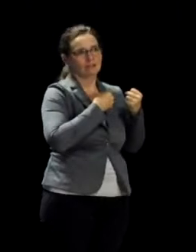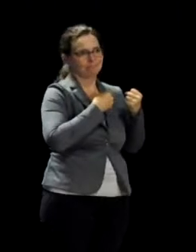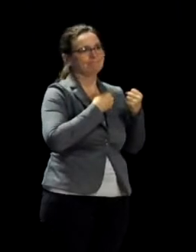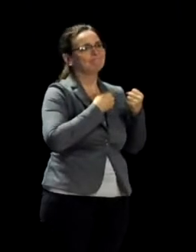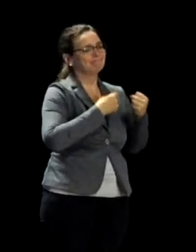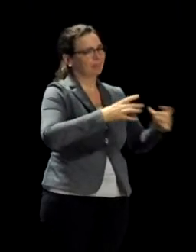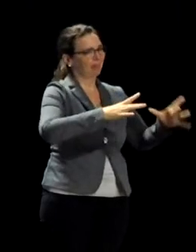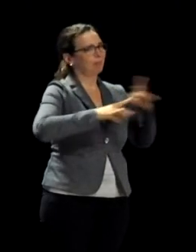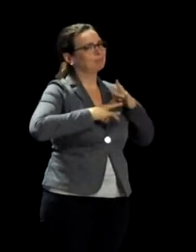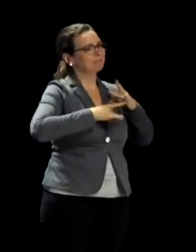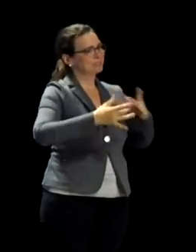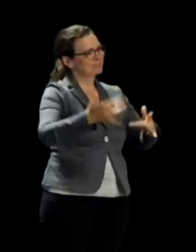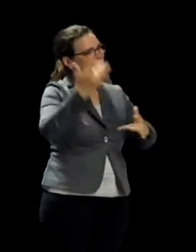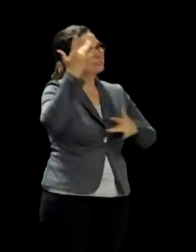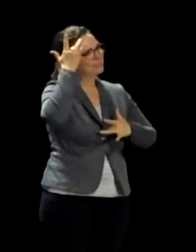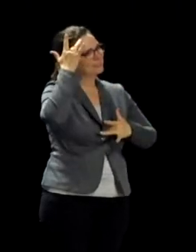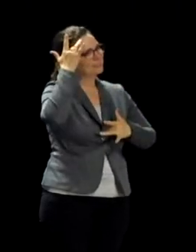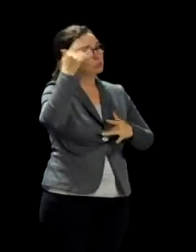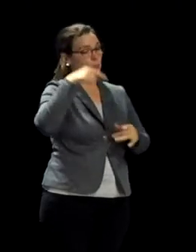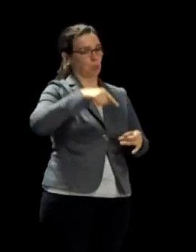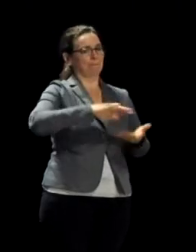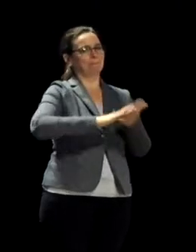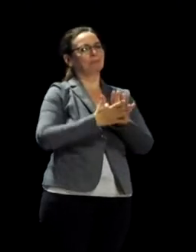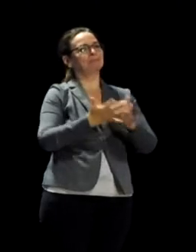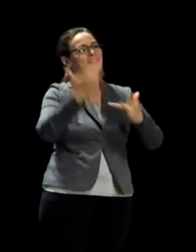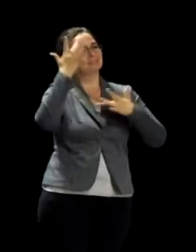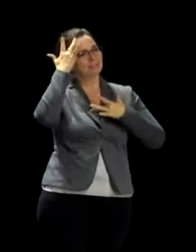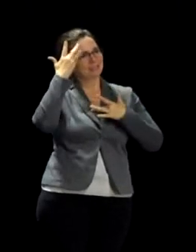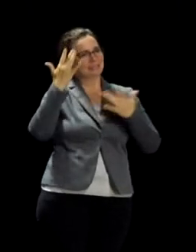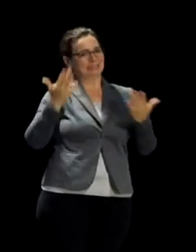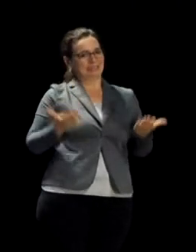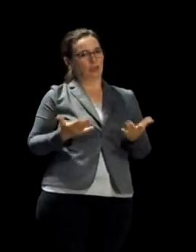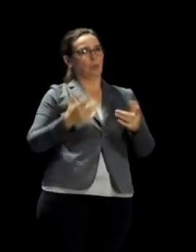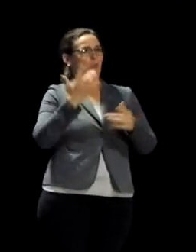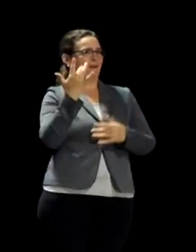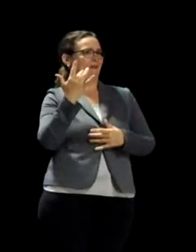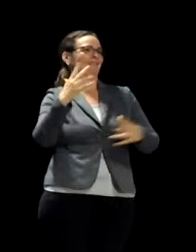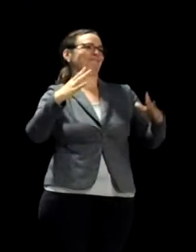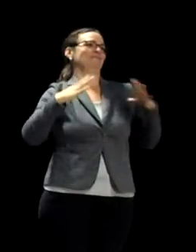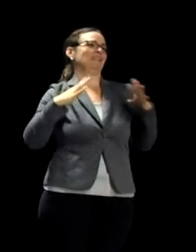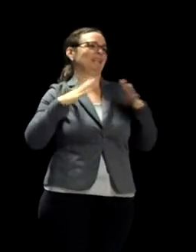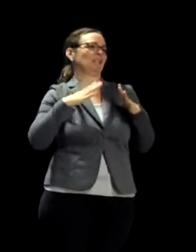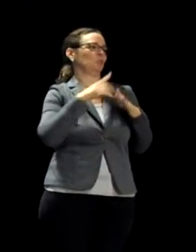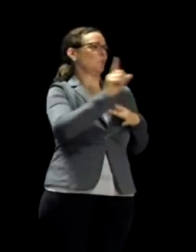into the community. These are folks that live here. They go on vacation or are traveling on business.